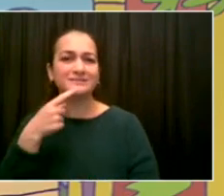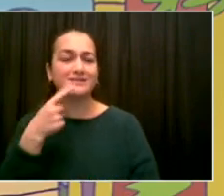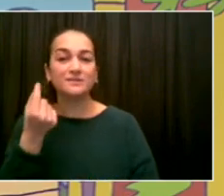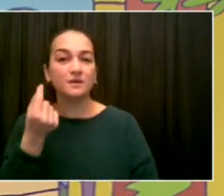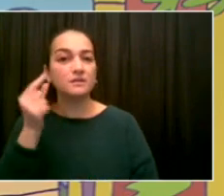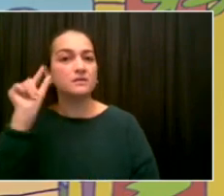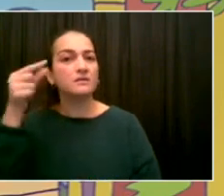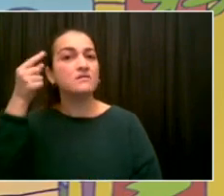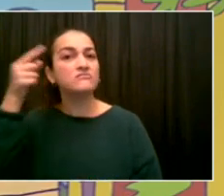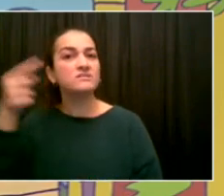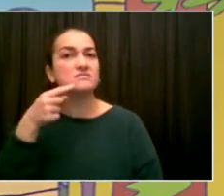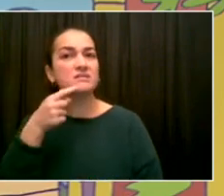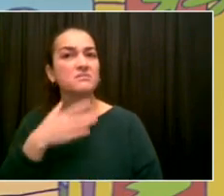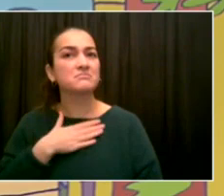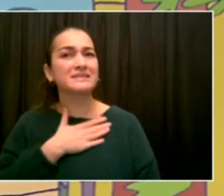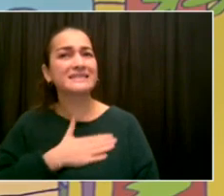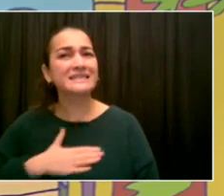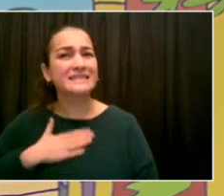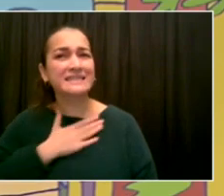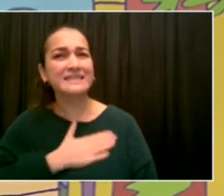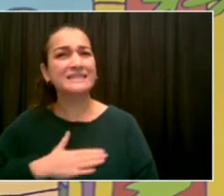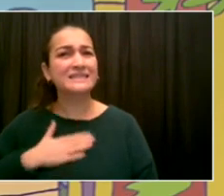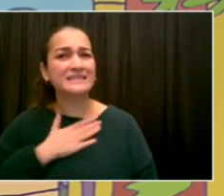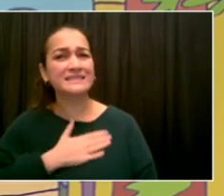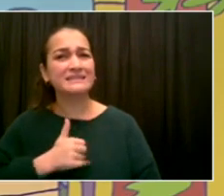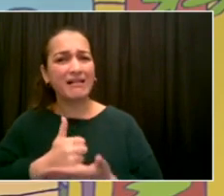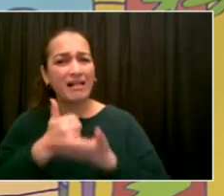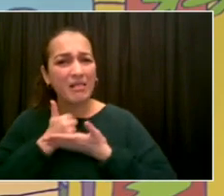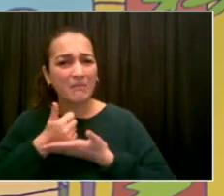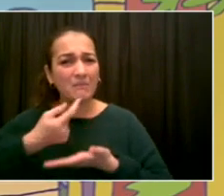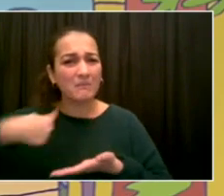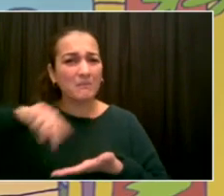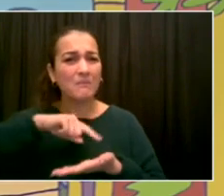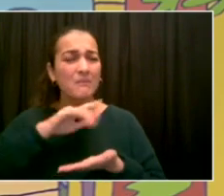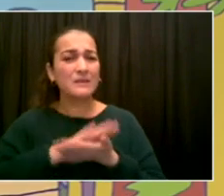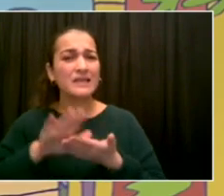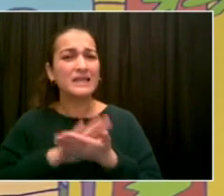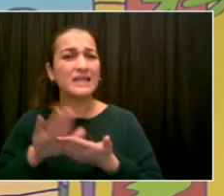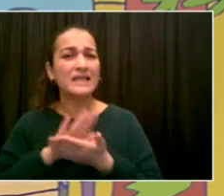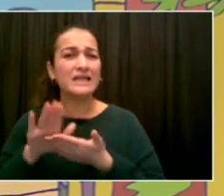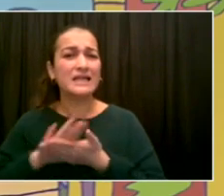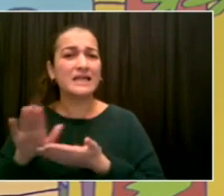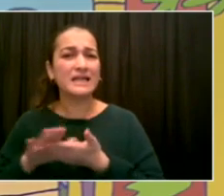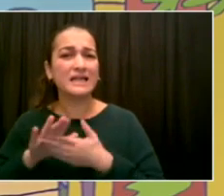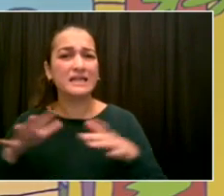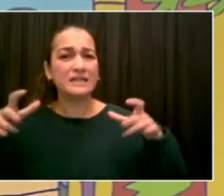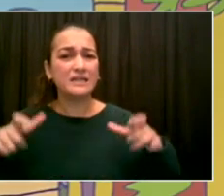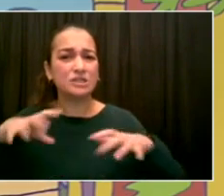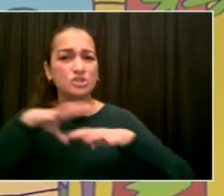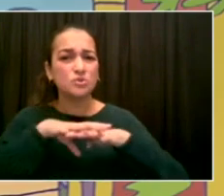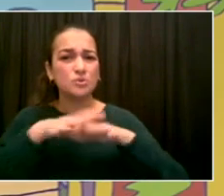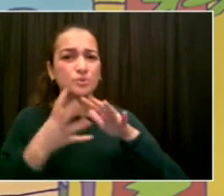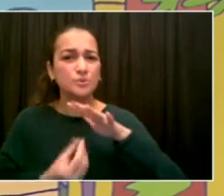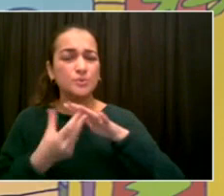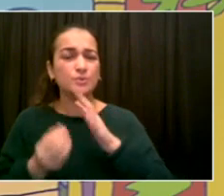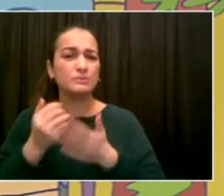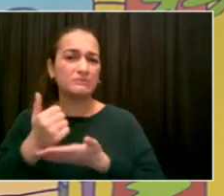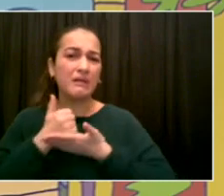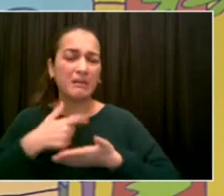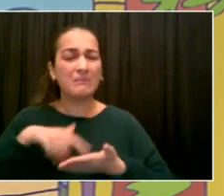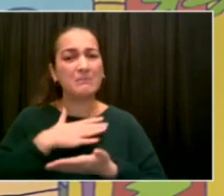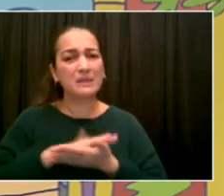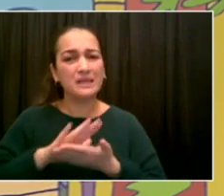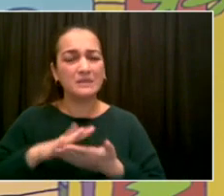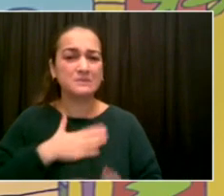city had a requirement that DEP would clean every catchment basin every year as opposed to once every 3